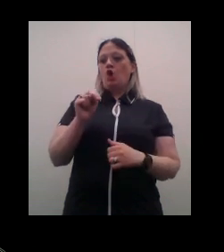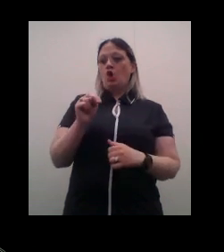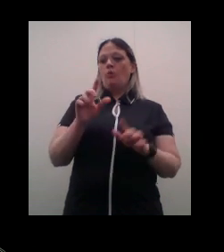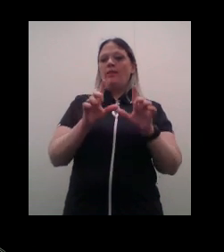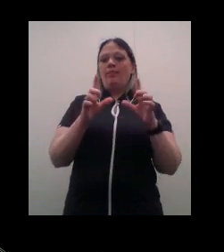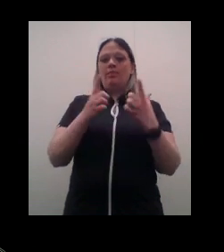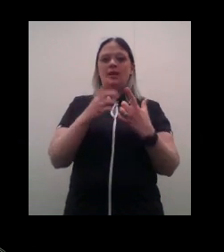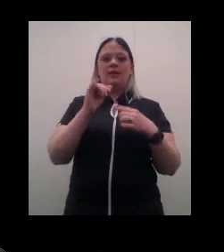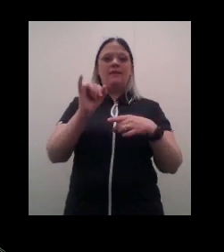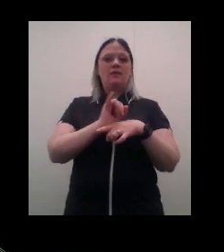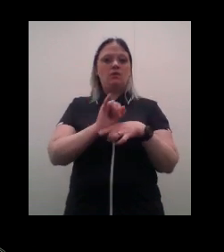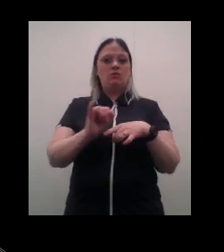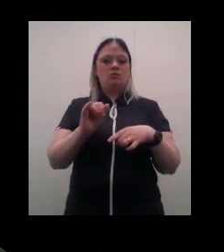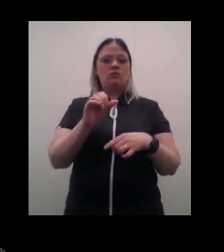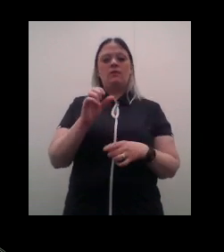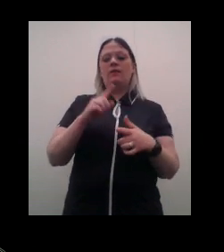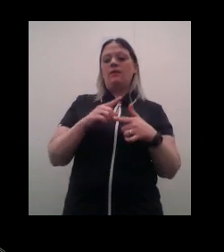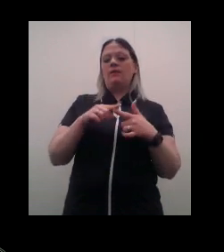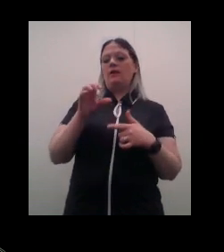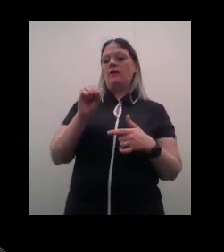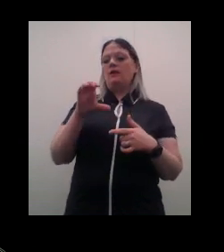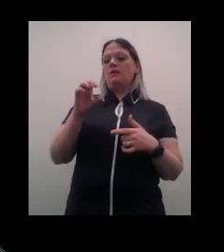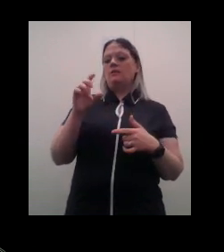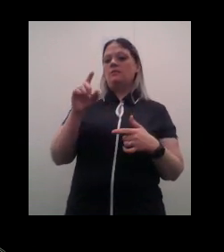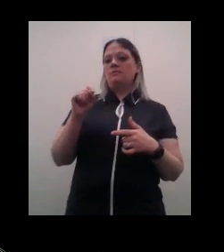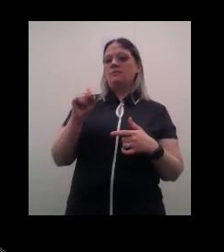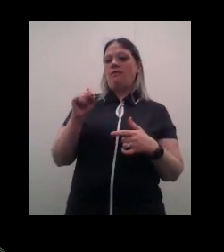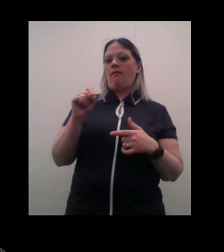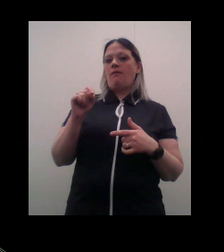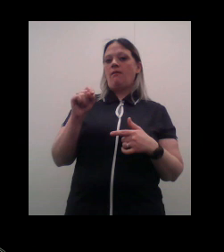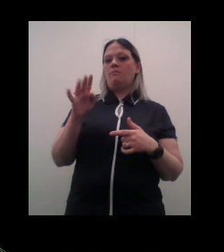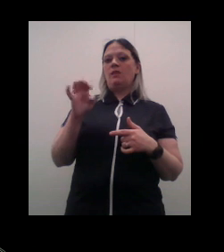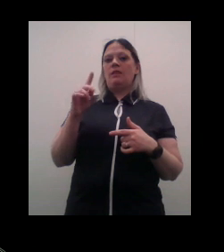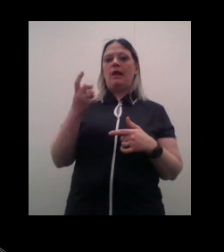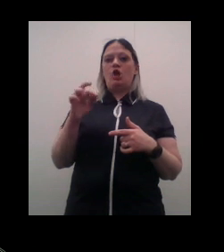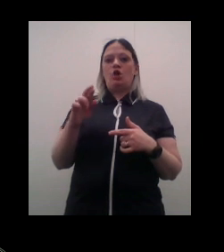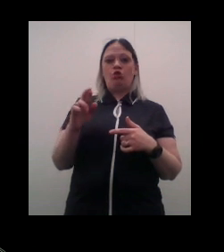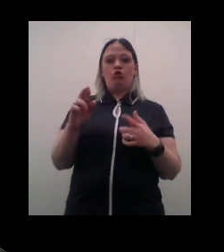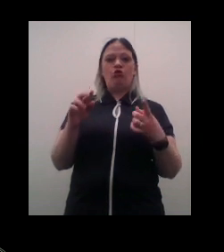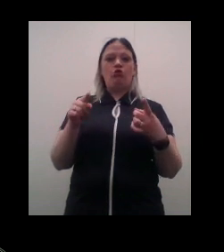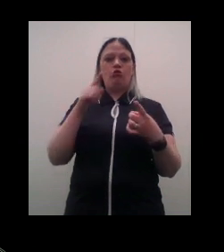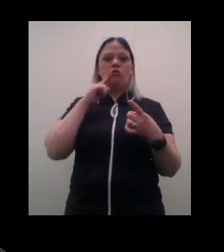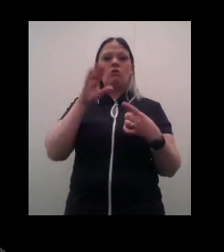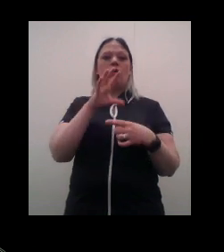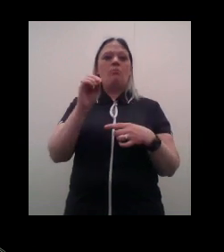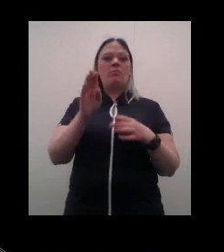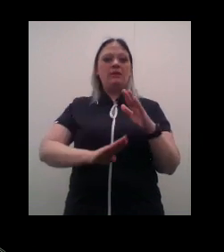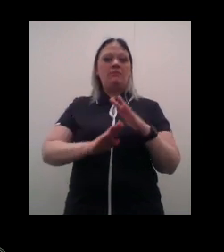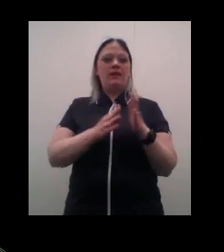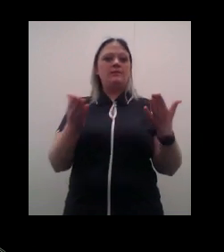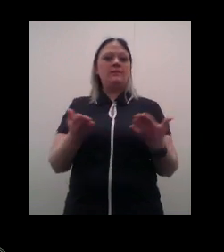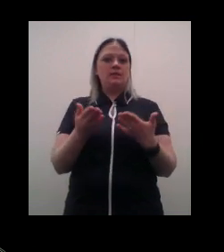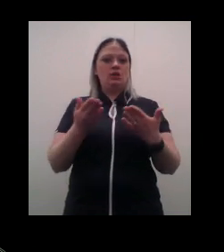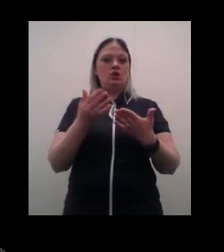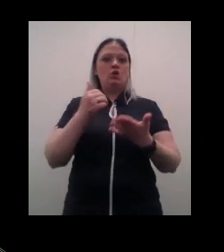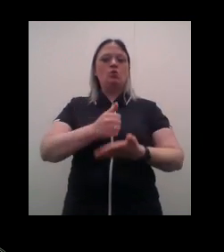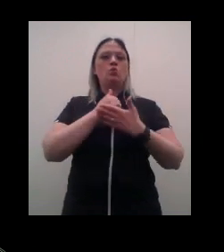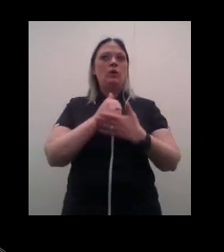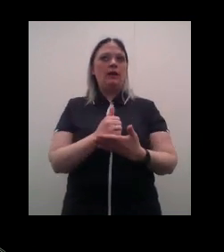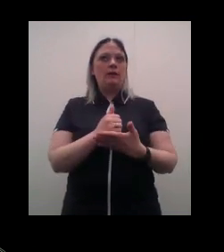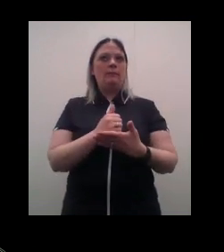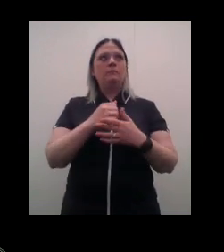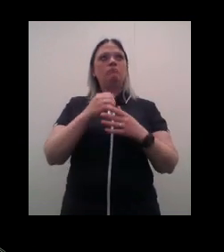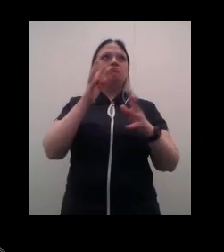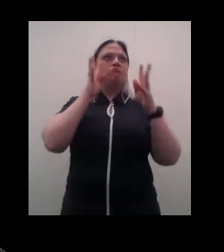Agency, and Scott Pilata from Zender Ritlin, a company that is based here right in Buffalo, to come up with ways